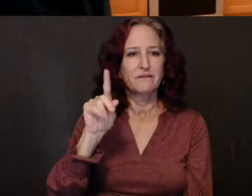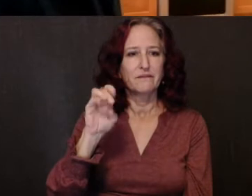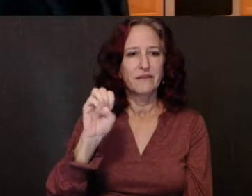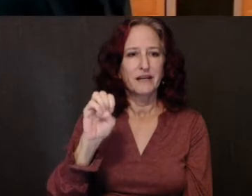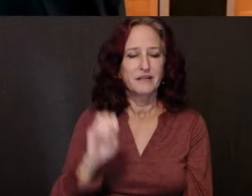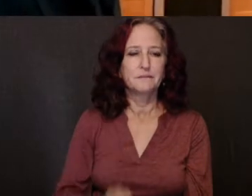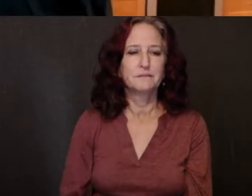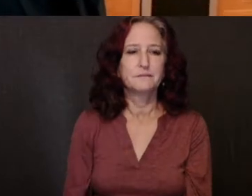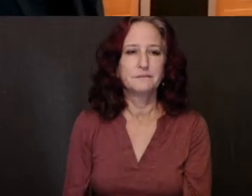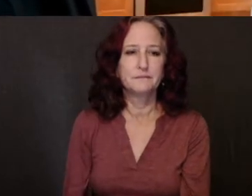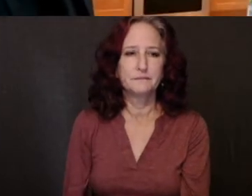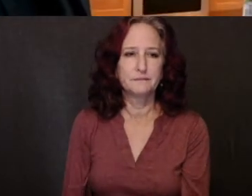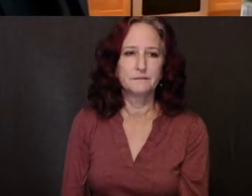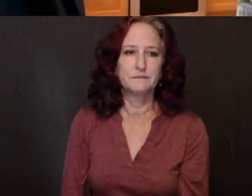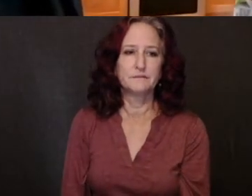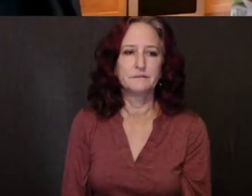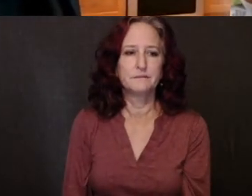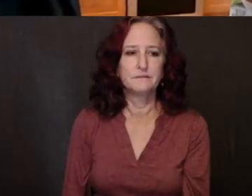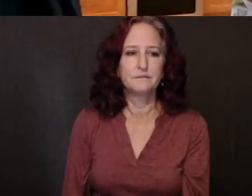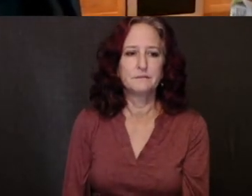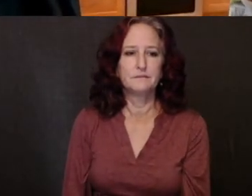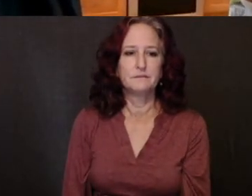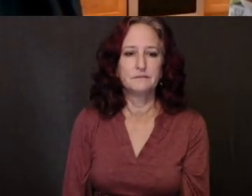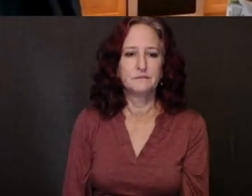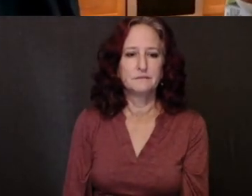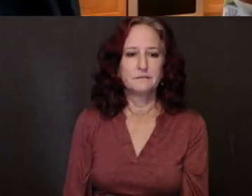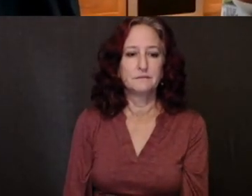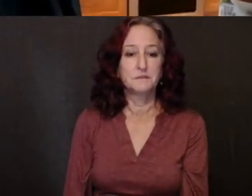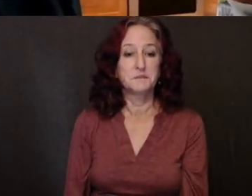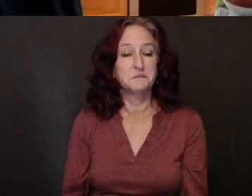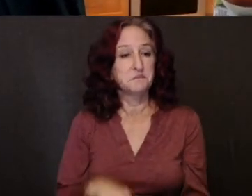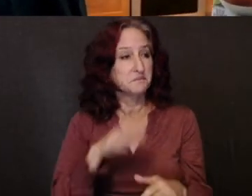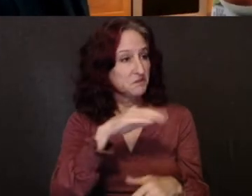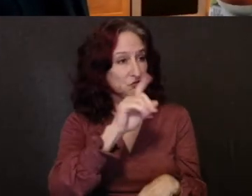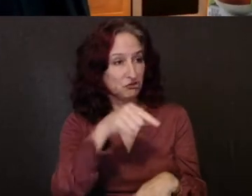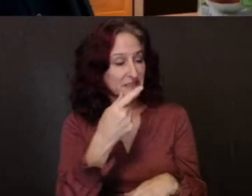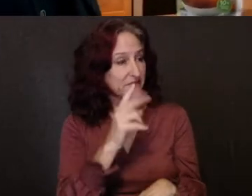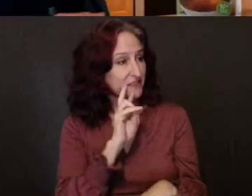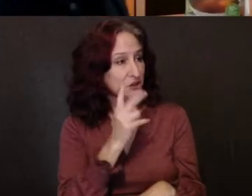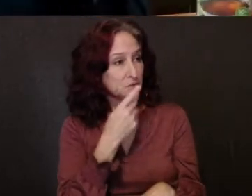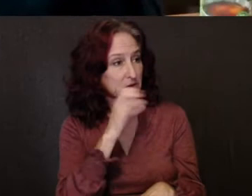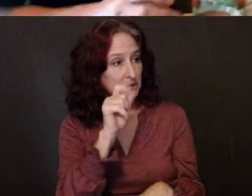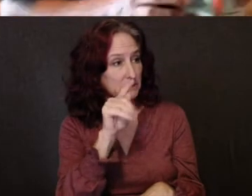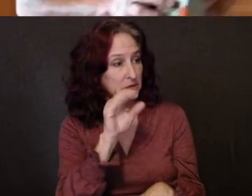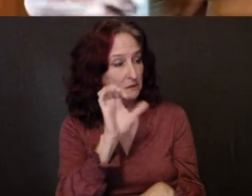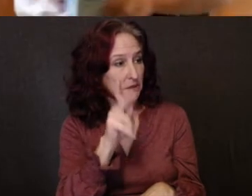But I got this at Rainbow. I think it's a good brand.